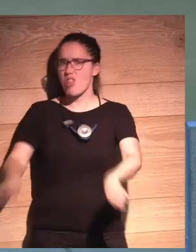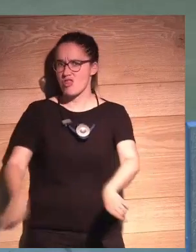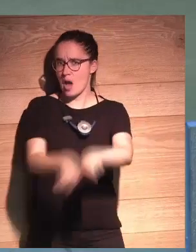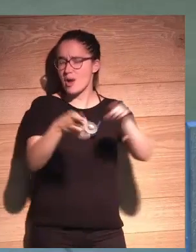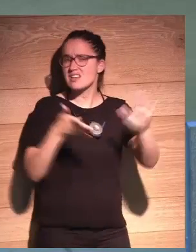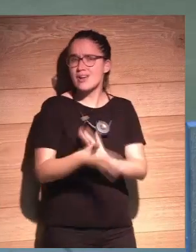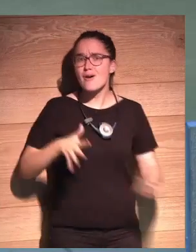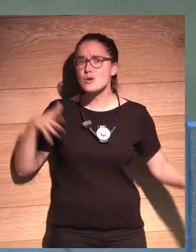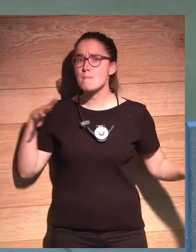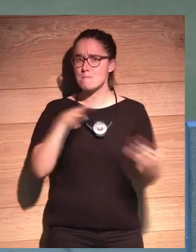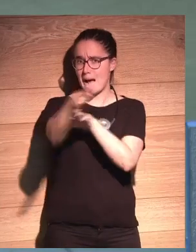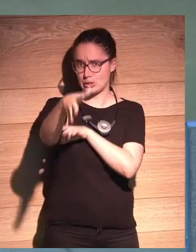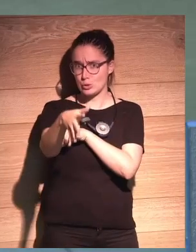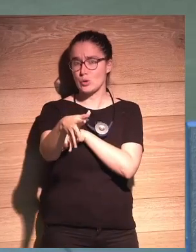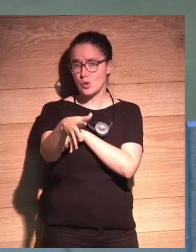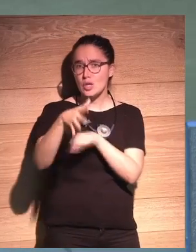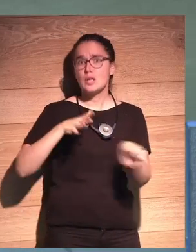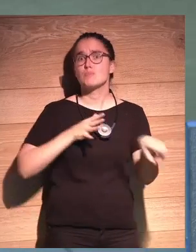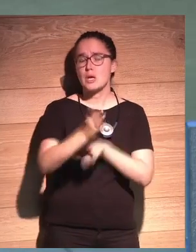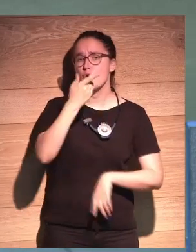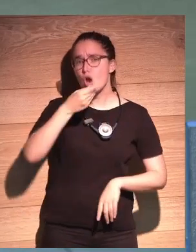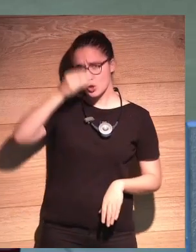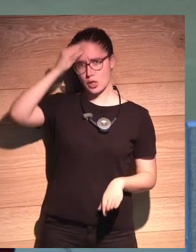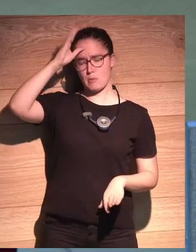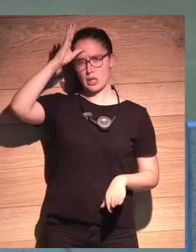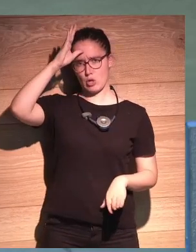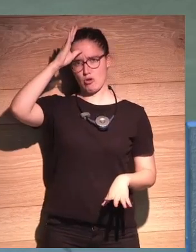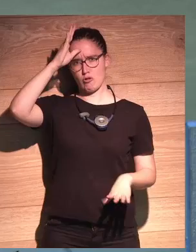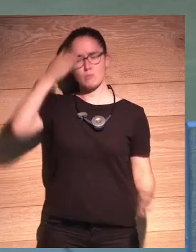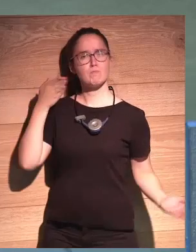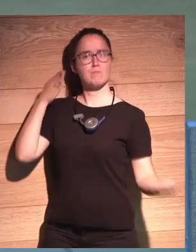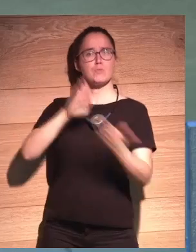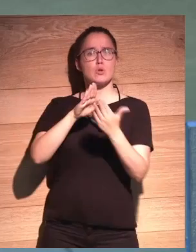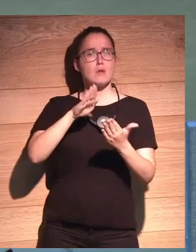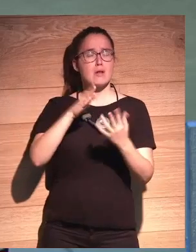collectively or individually, always means that there's